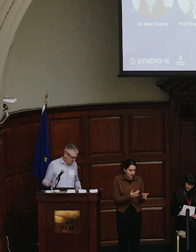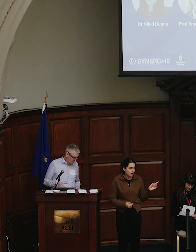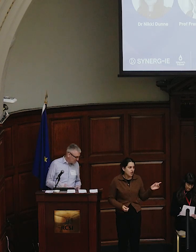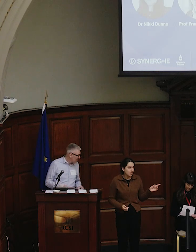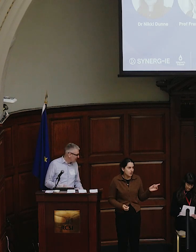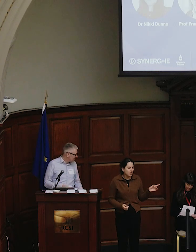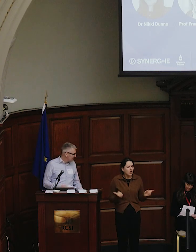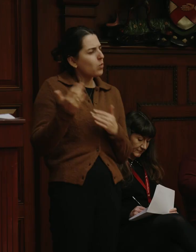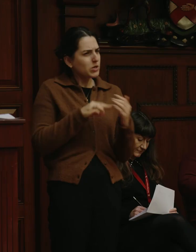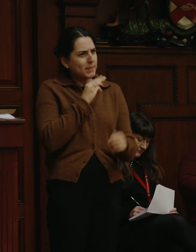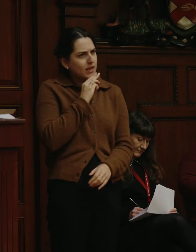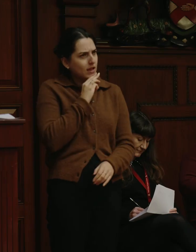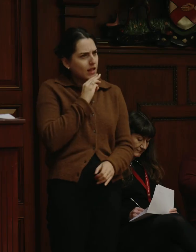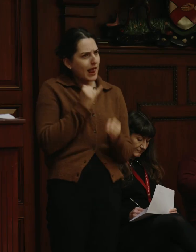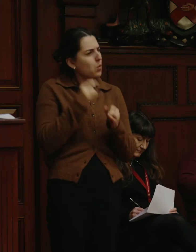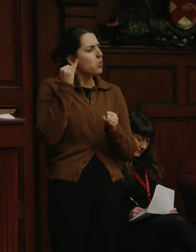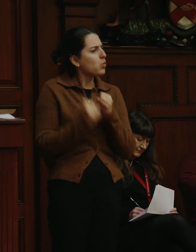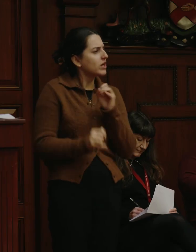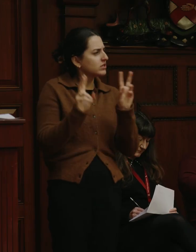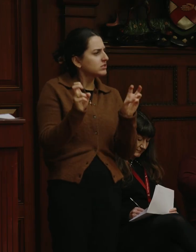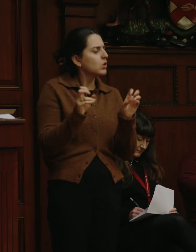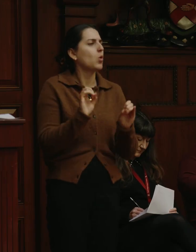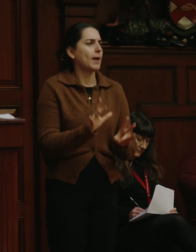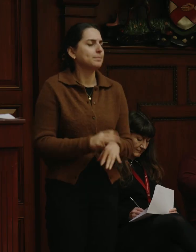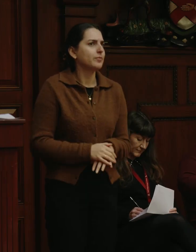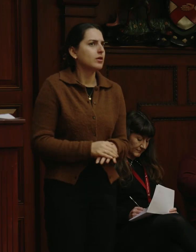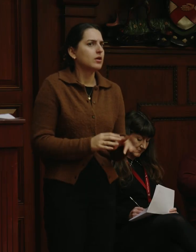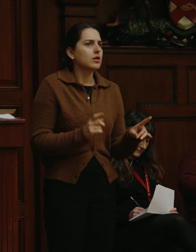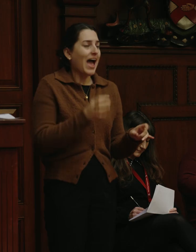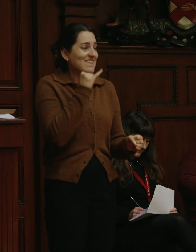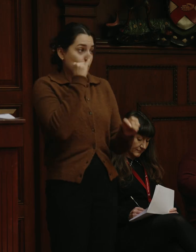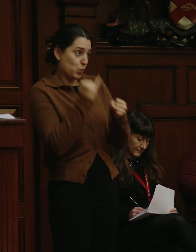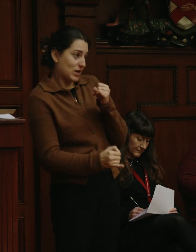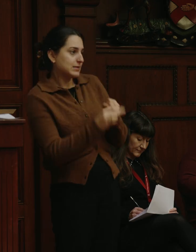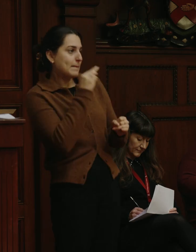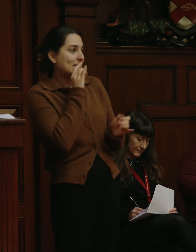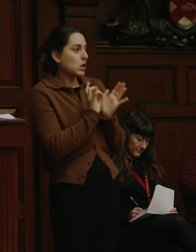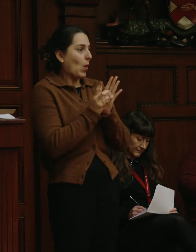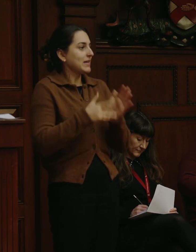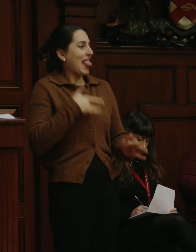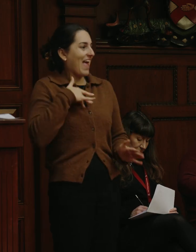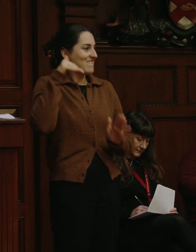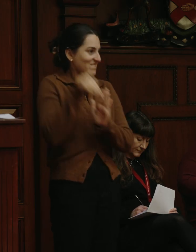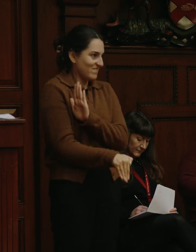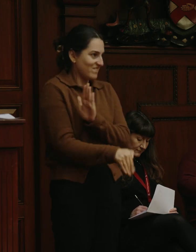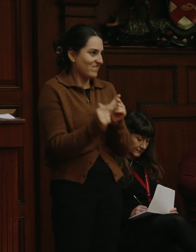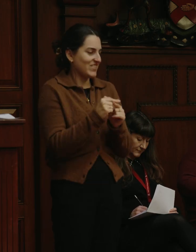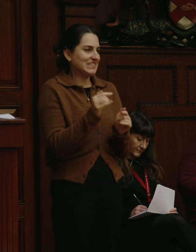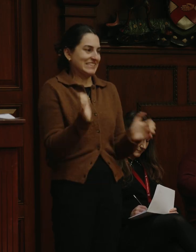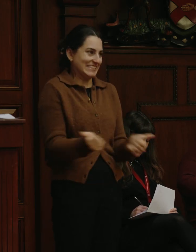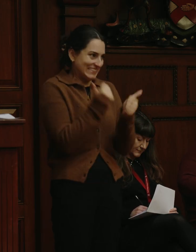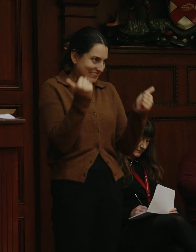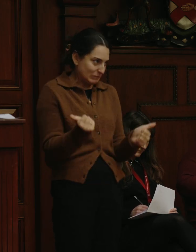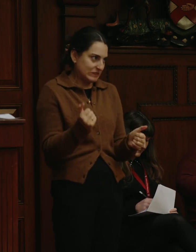by worse. So there is worse in terms of your quality of life and symptom burden, and I'm not